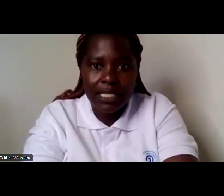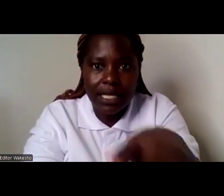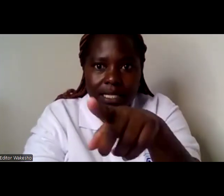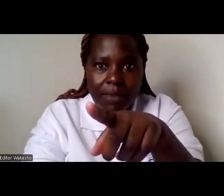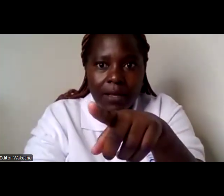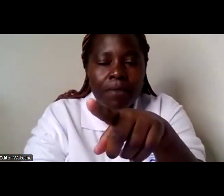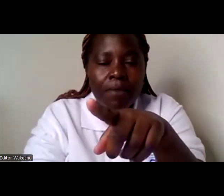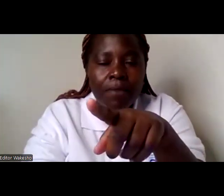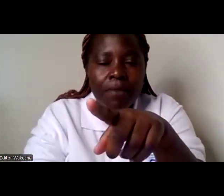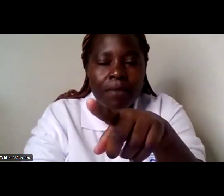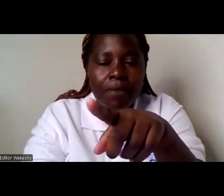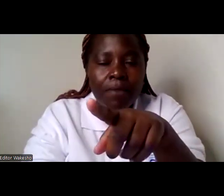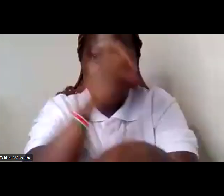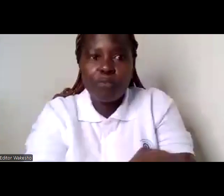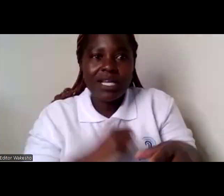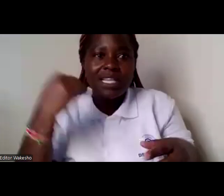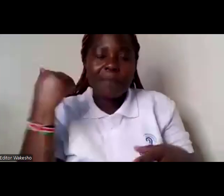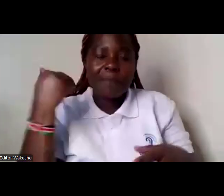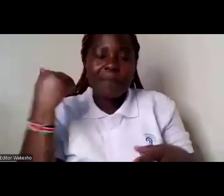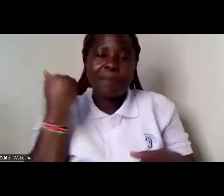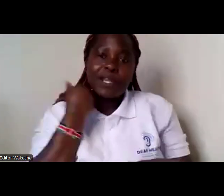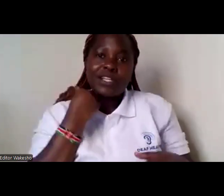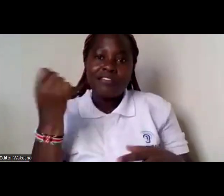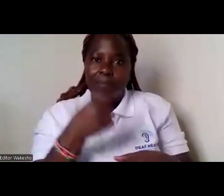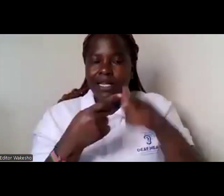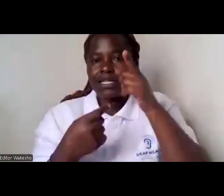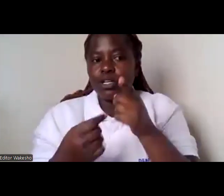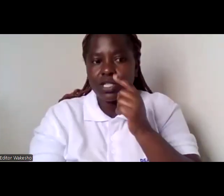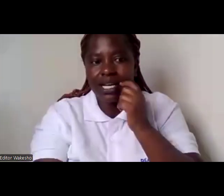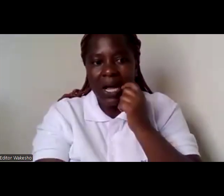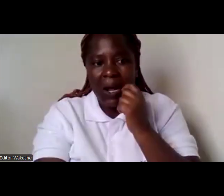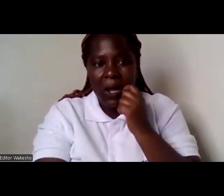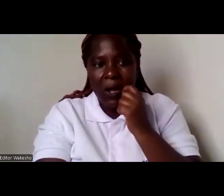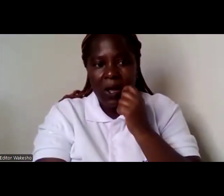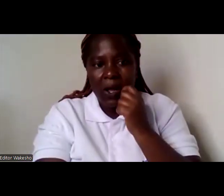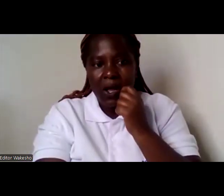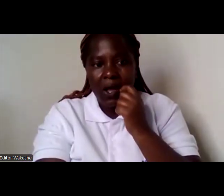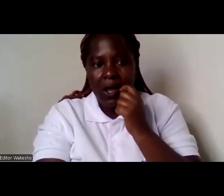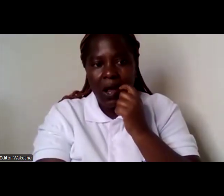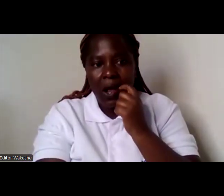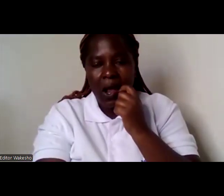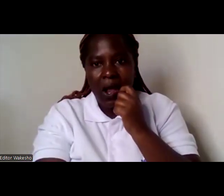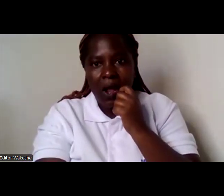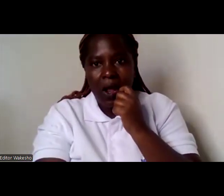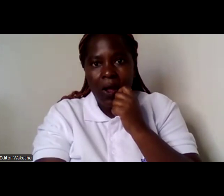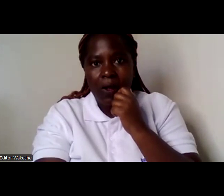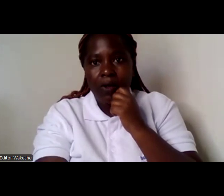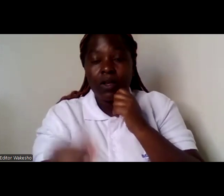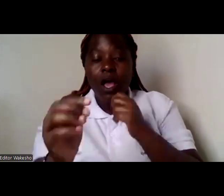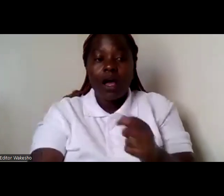Lensa is asking something. So if you miss the periods every month, does it mean you're sick? So just